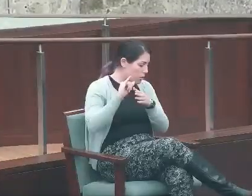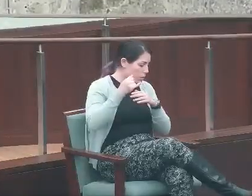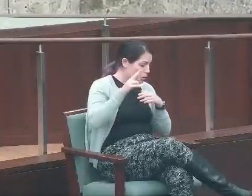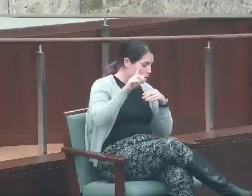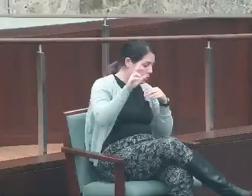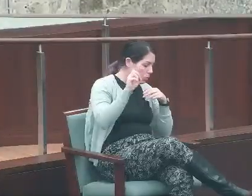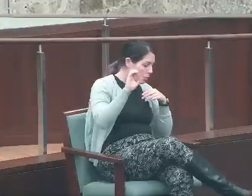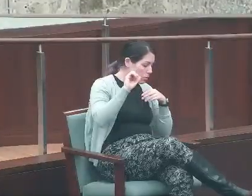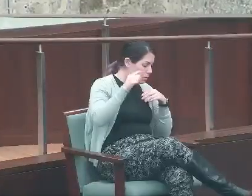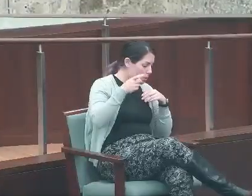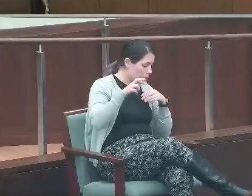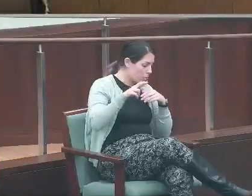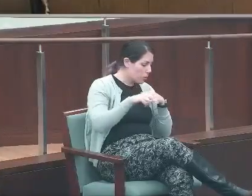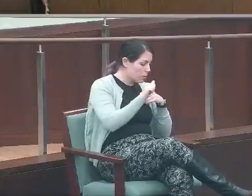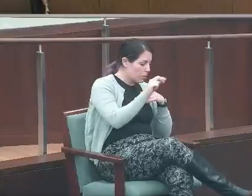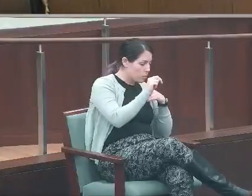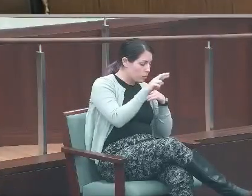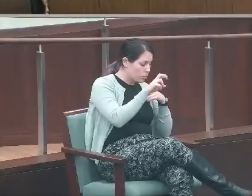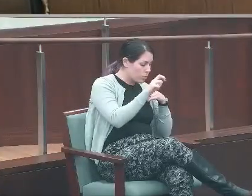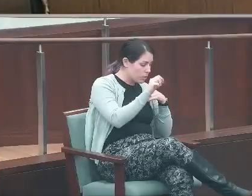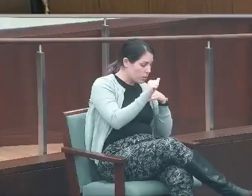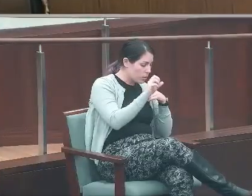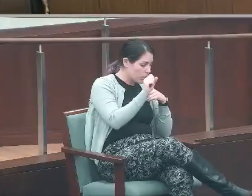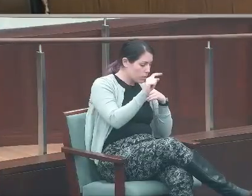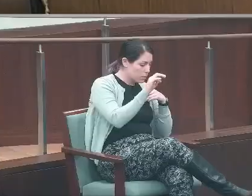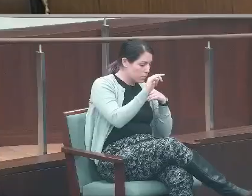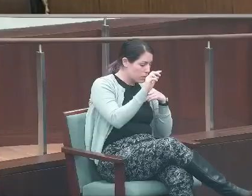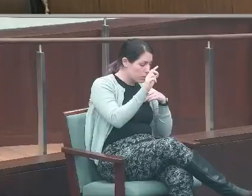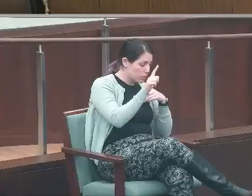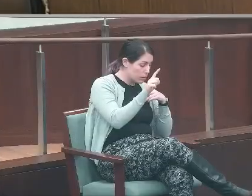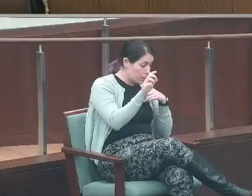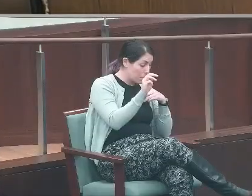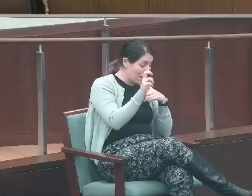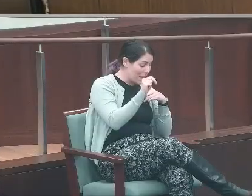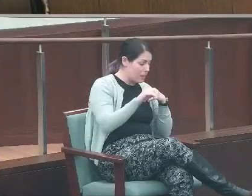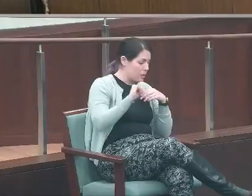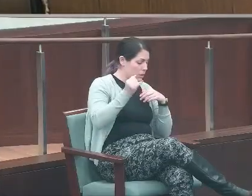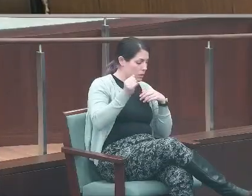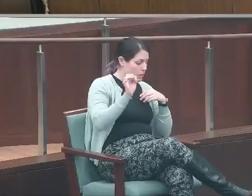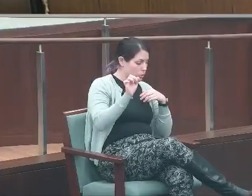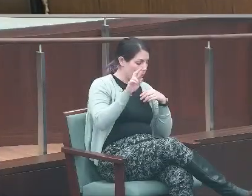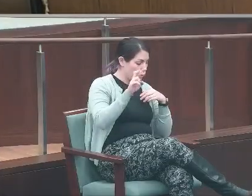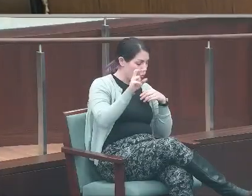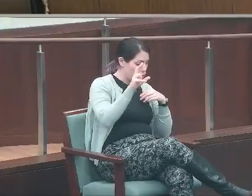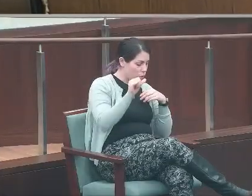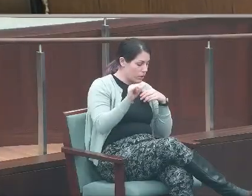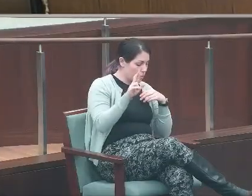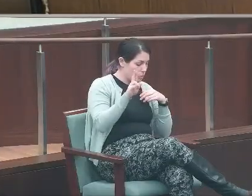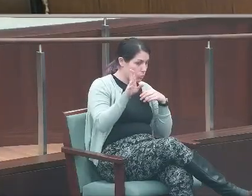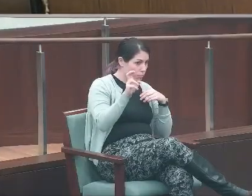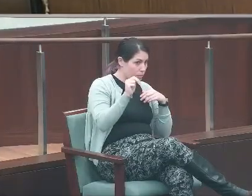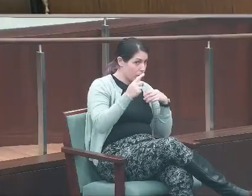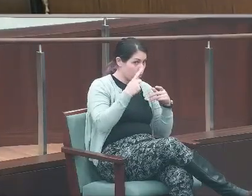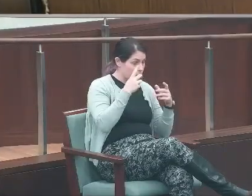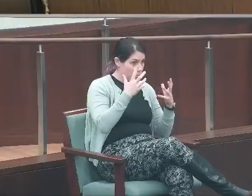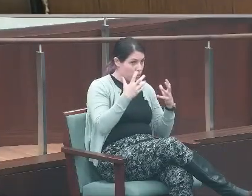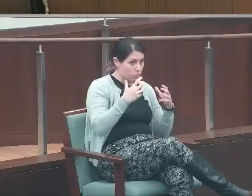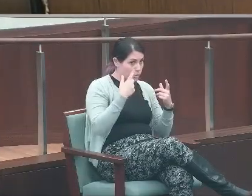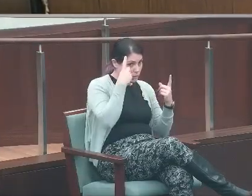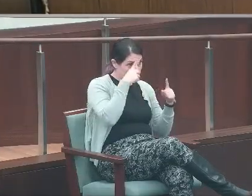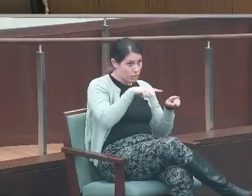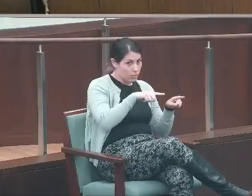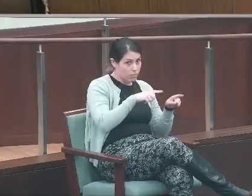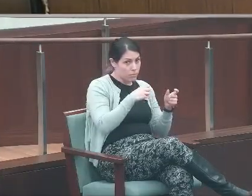All right. Is there a motion to accept those folks as new representatives, community representatives for a first term? That's been